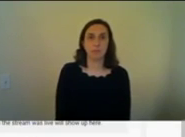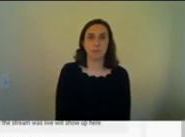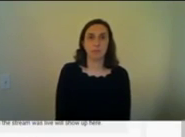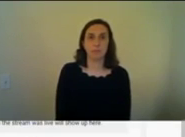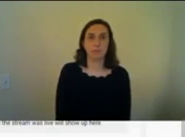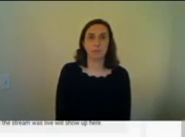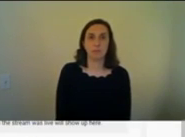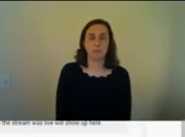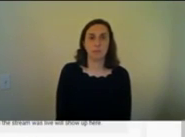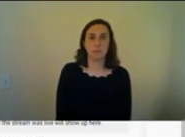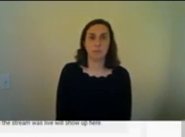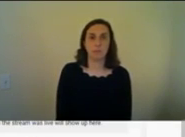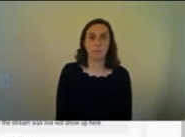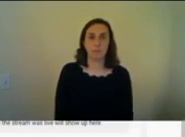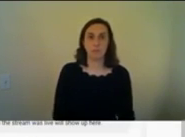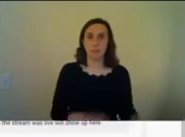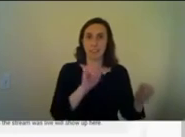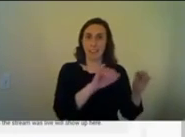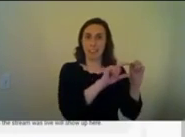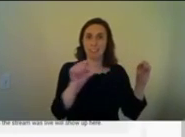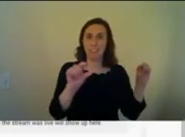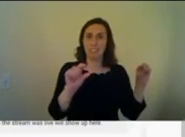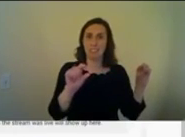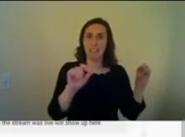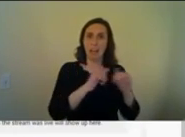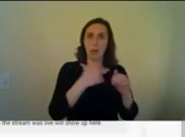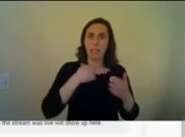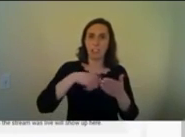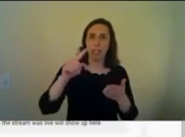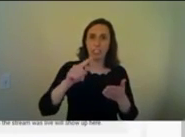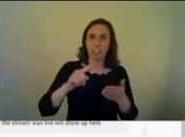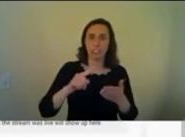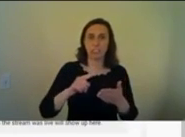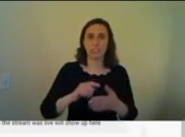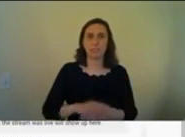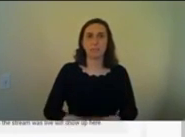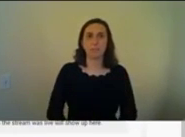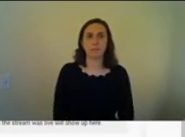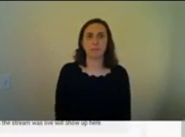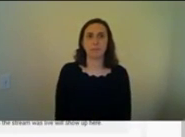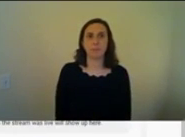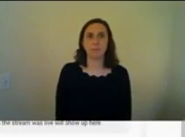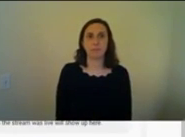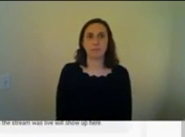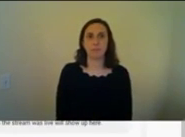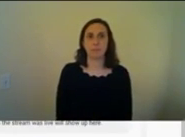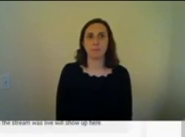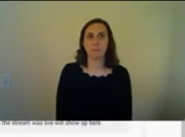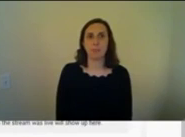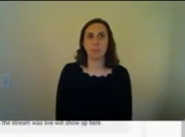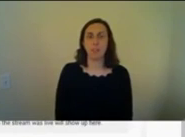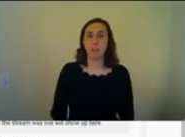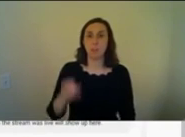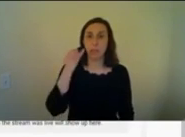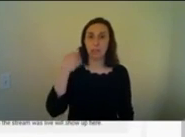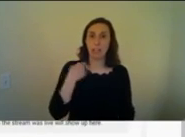that is what my check would be. So notice what I'm doing is if I take this equation and I multiply both sides by the